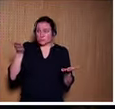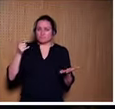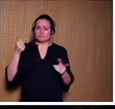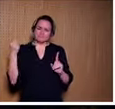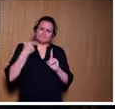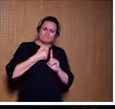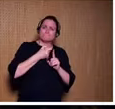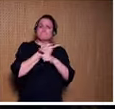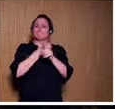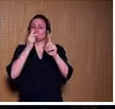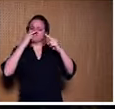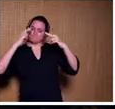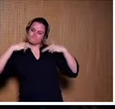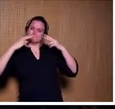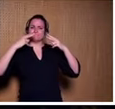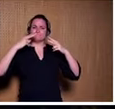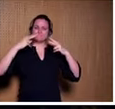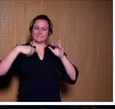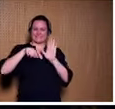discrimination. Right. So finally, all right.